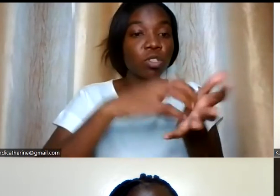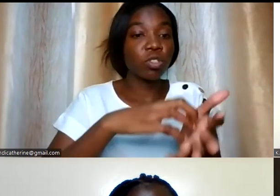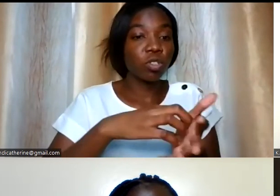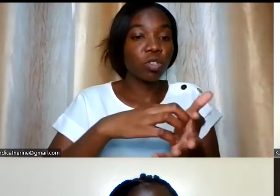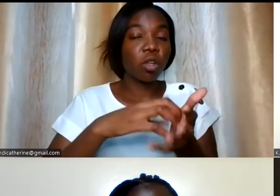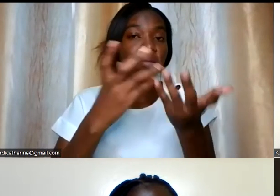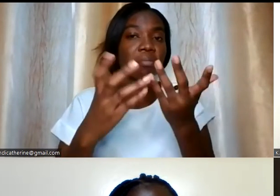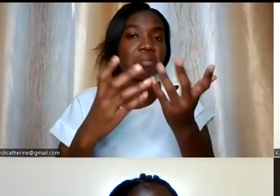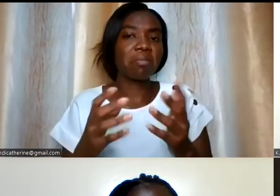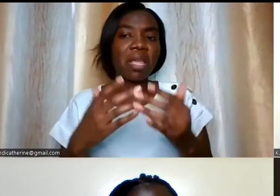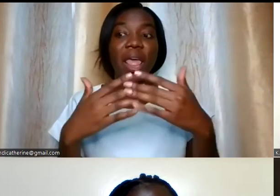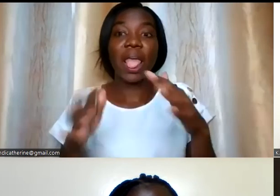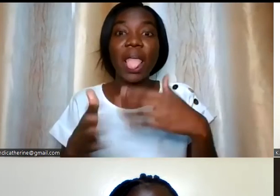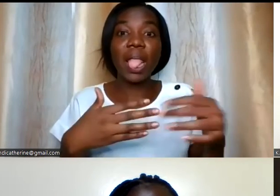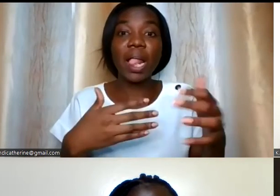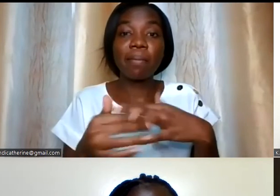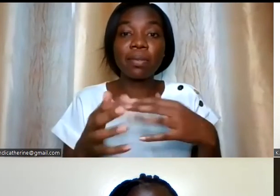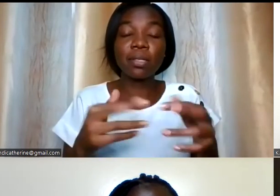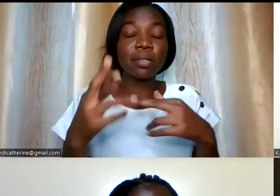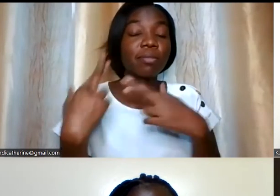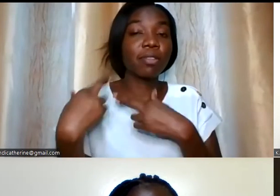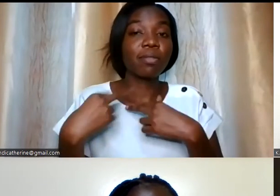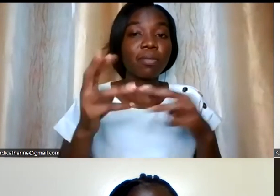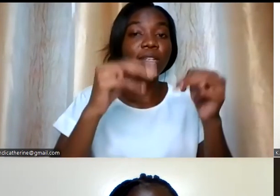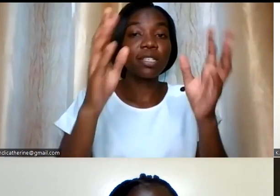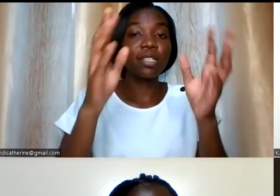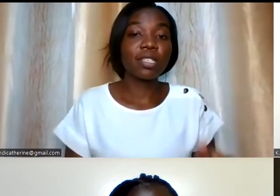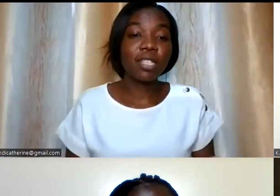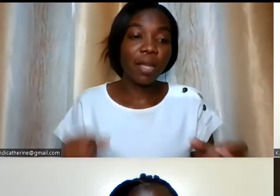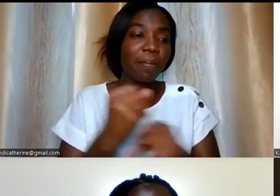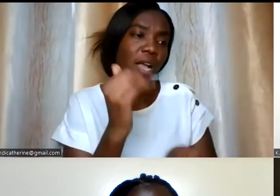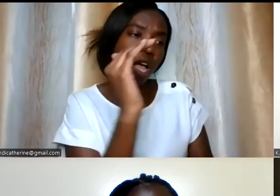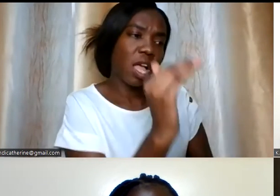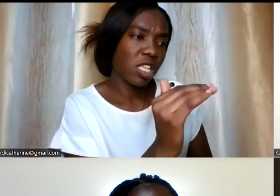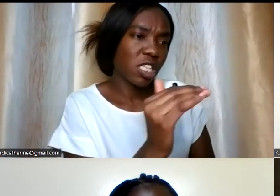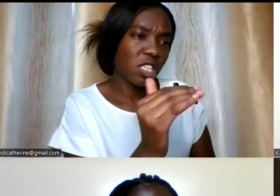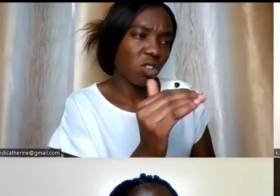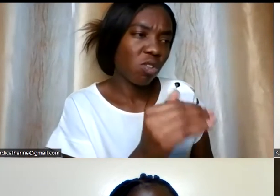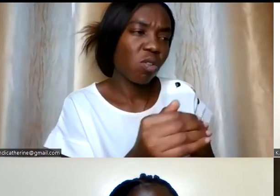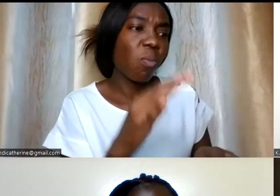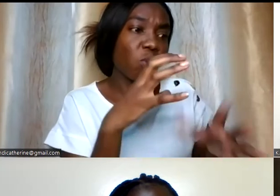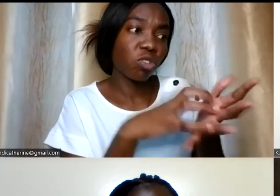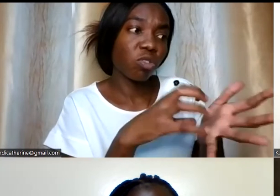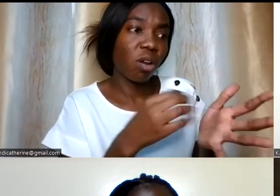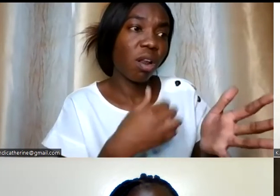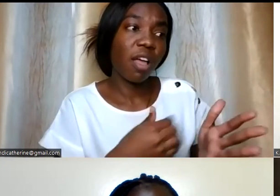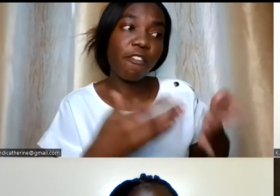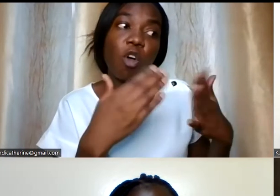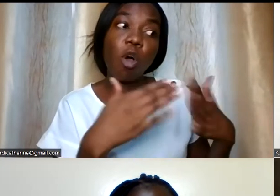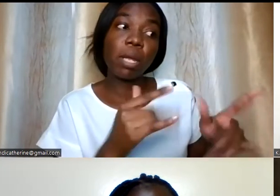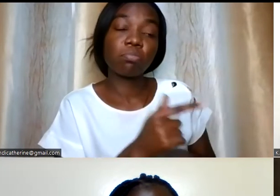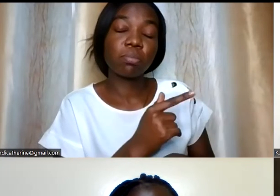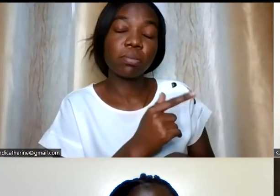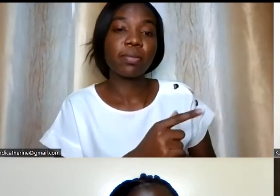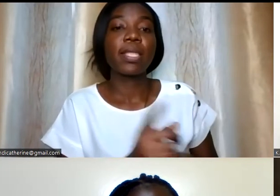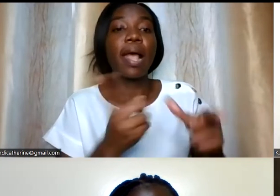the responsibility of the manager to make a request for that vacant position. And then it is also their